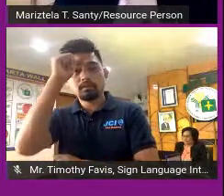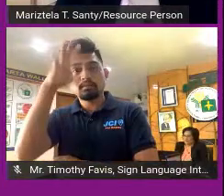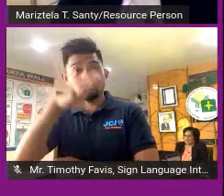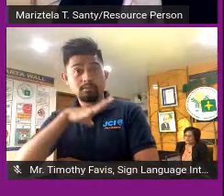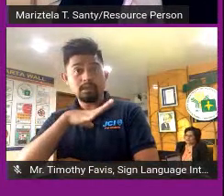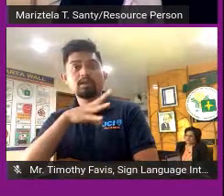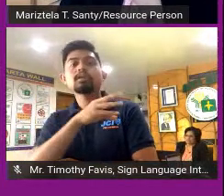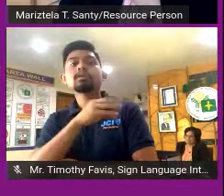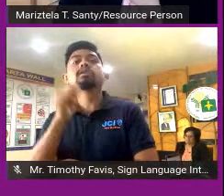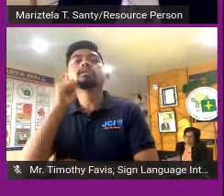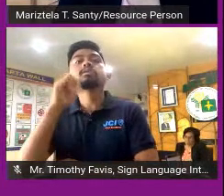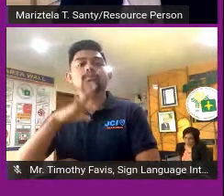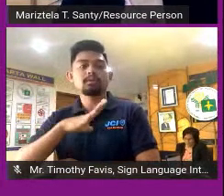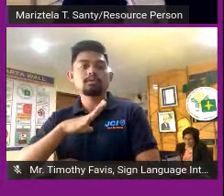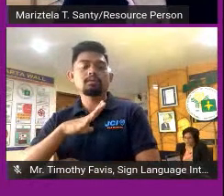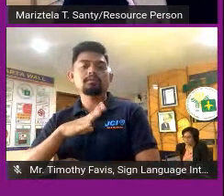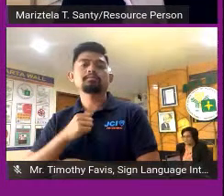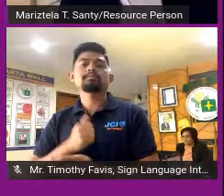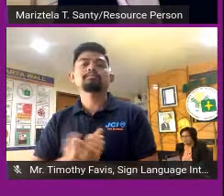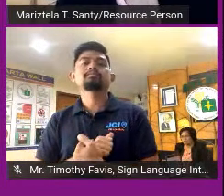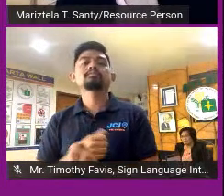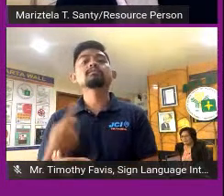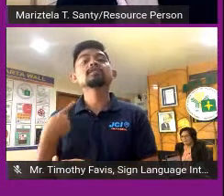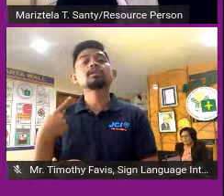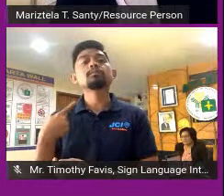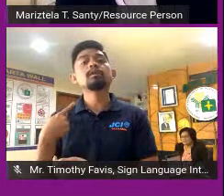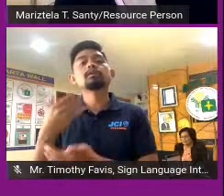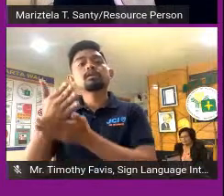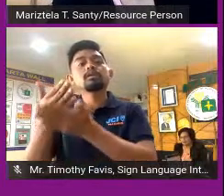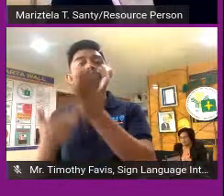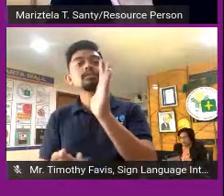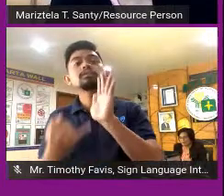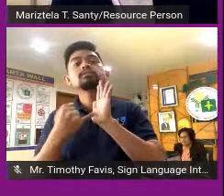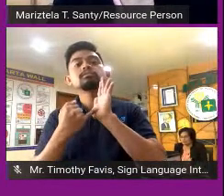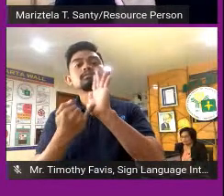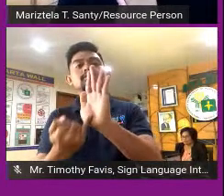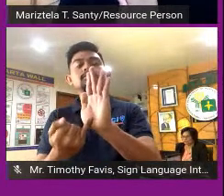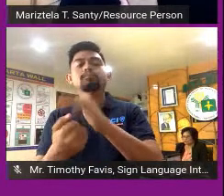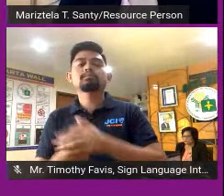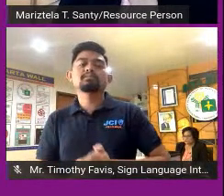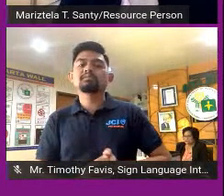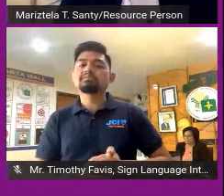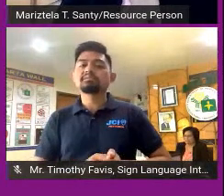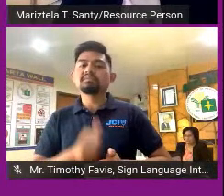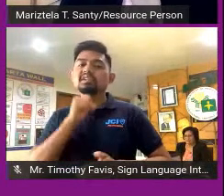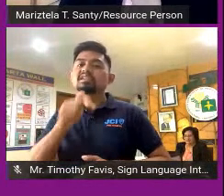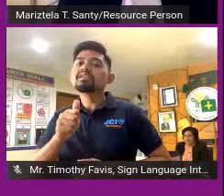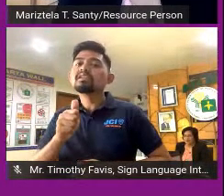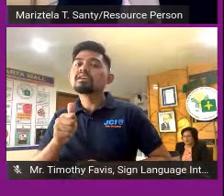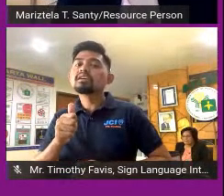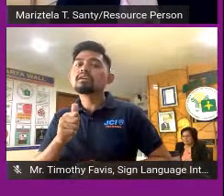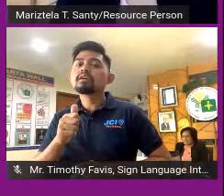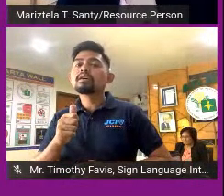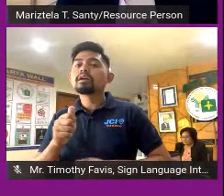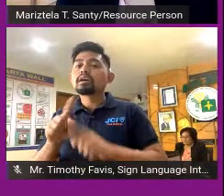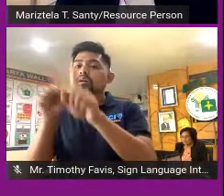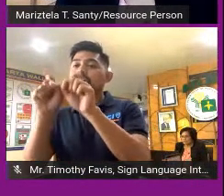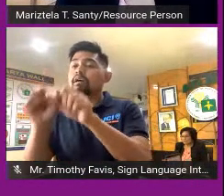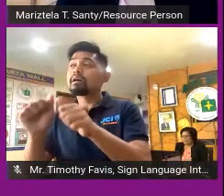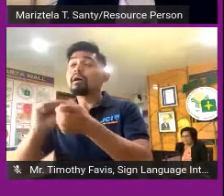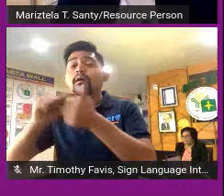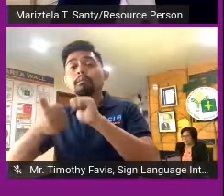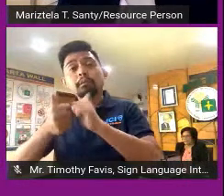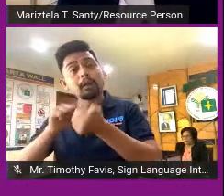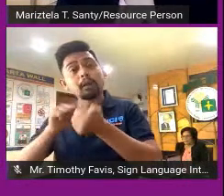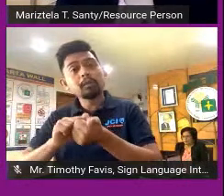Ito po, ang some illustrations. Women not asked about their problems or concerns. Women not